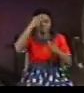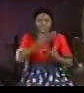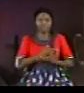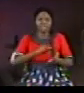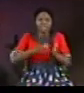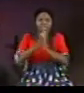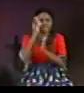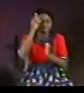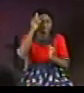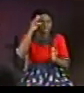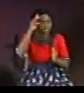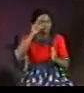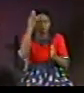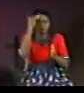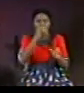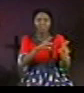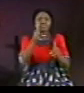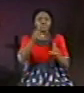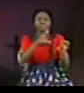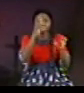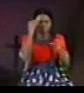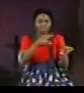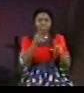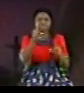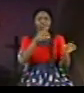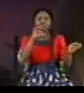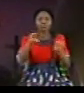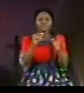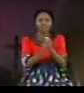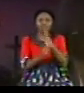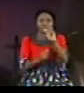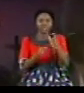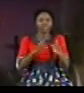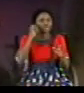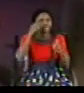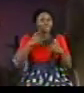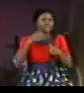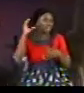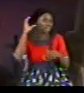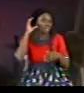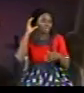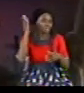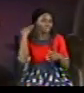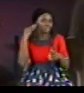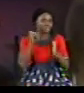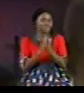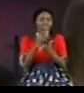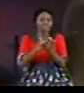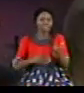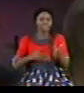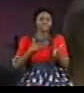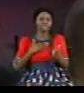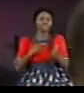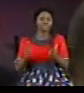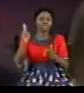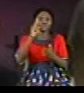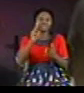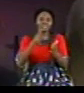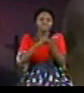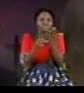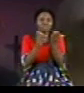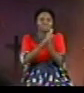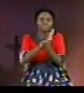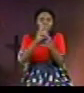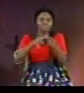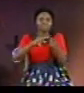said, he has heard that someone else have robbed or used flyer to toss a dead body and the person revived. And